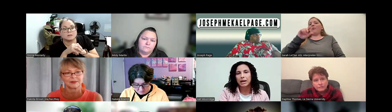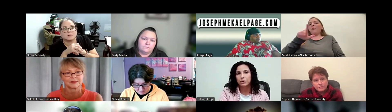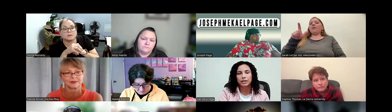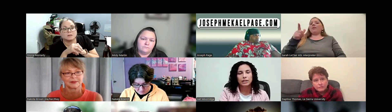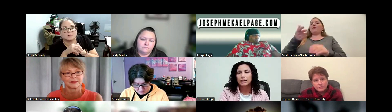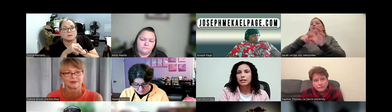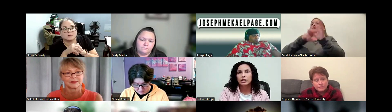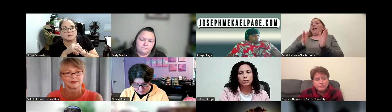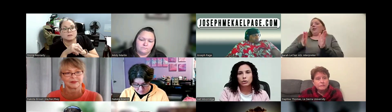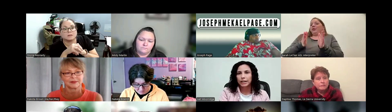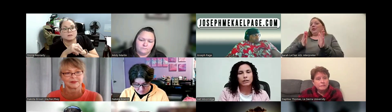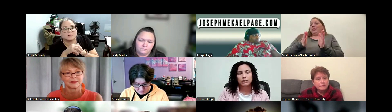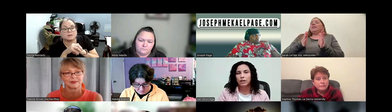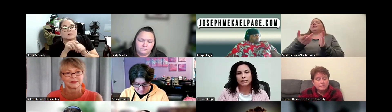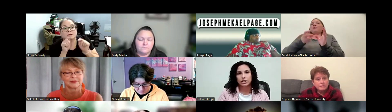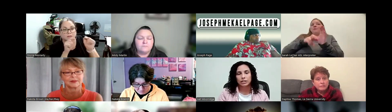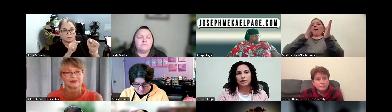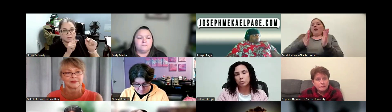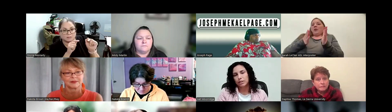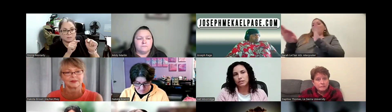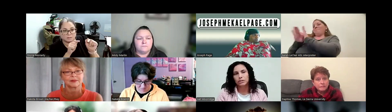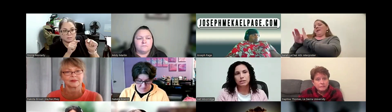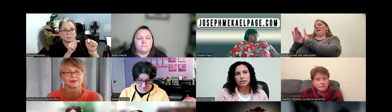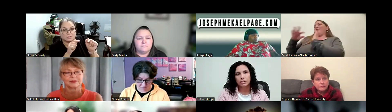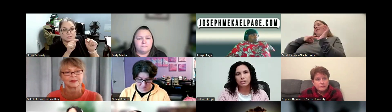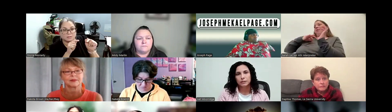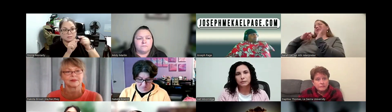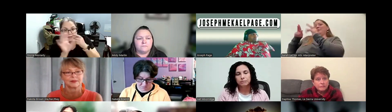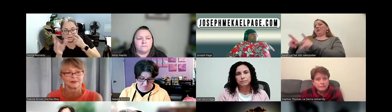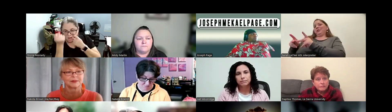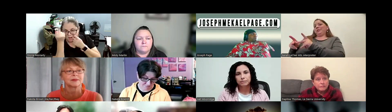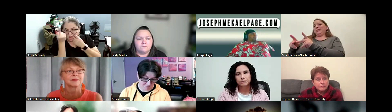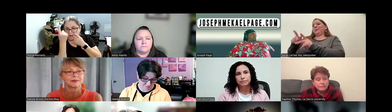of empowered to get their own volunteer who they trust.